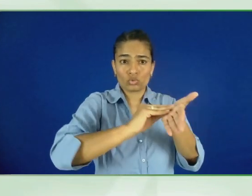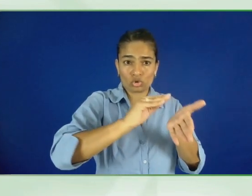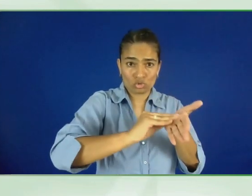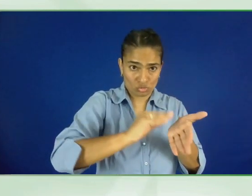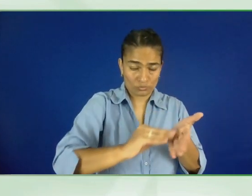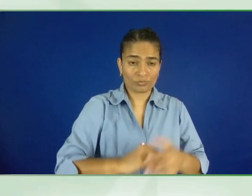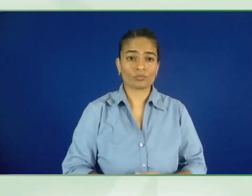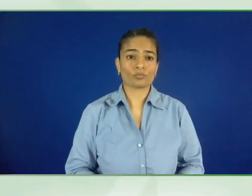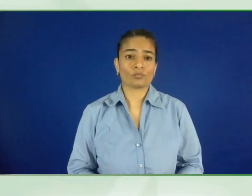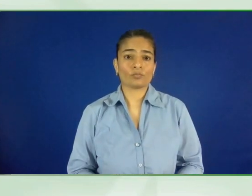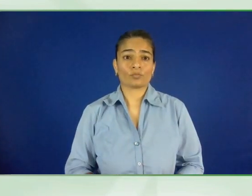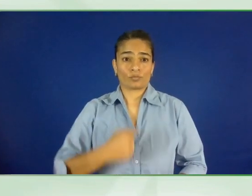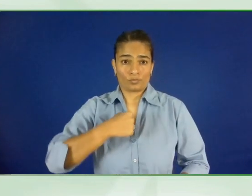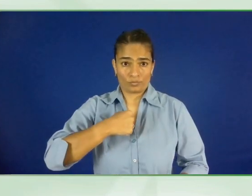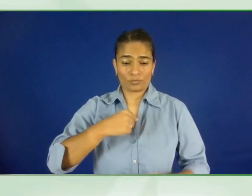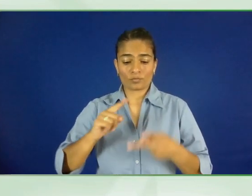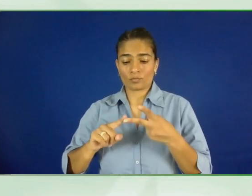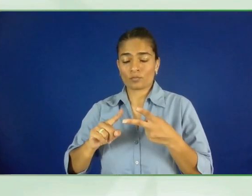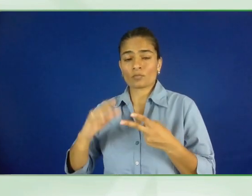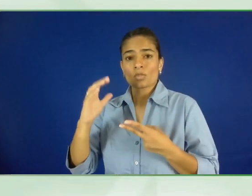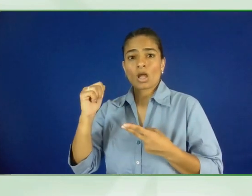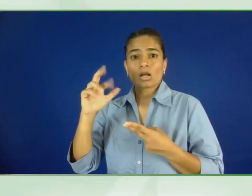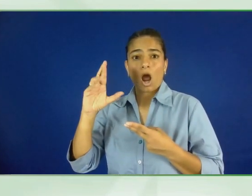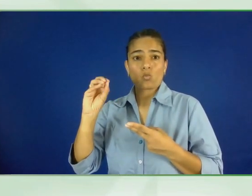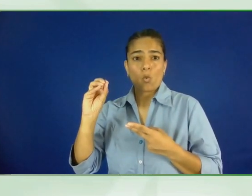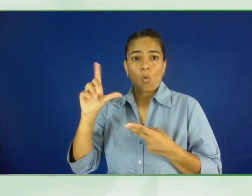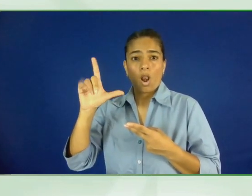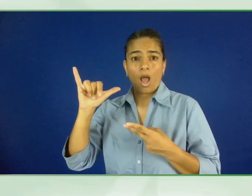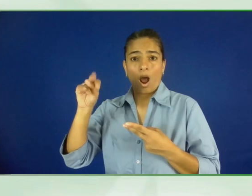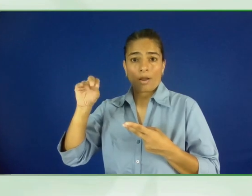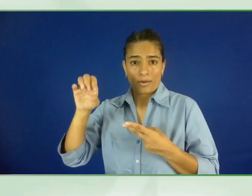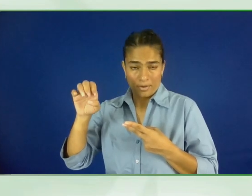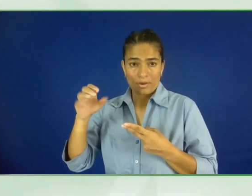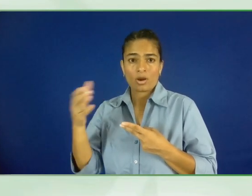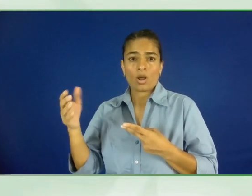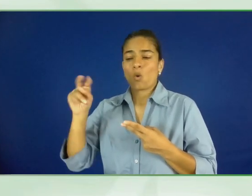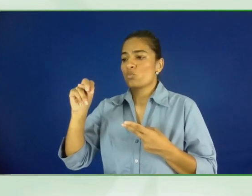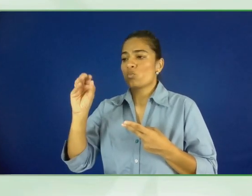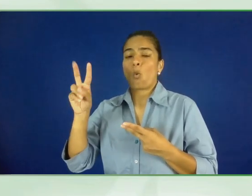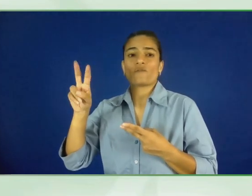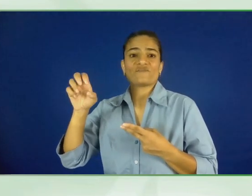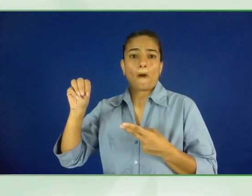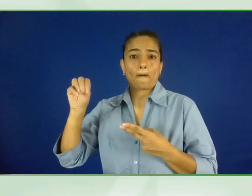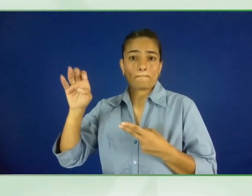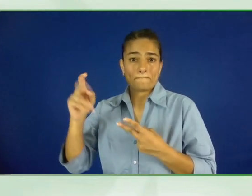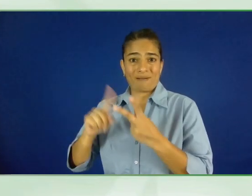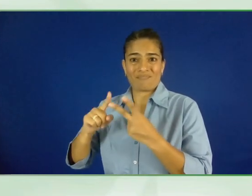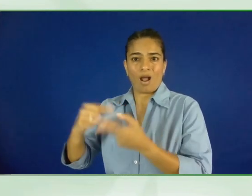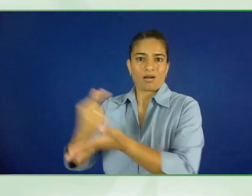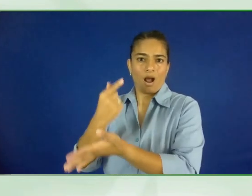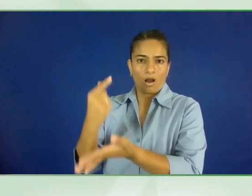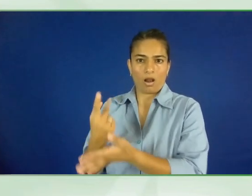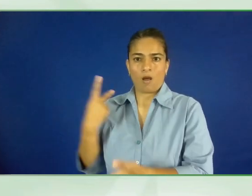from Uganda were chosen to study how inclusive